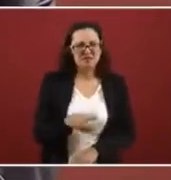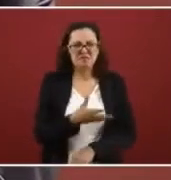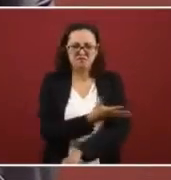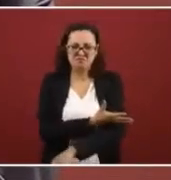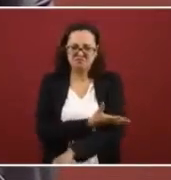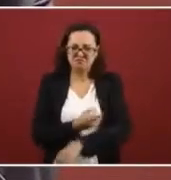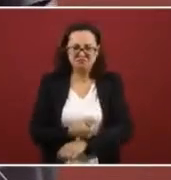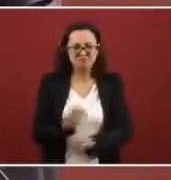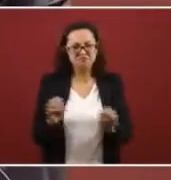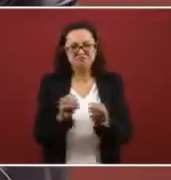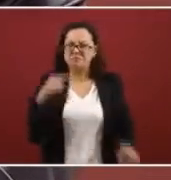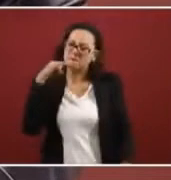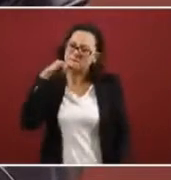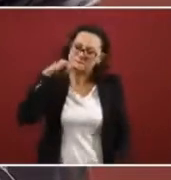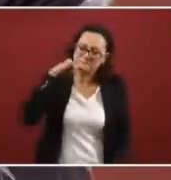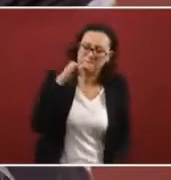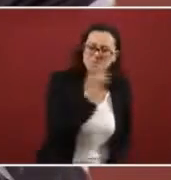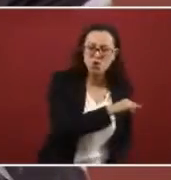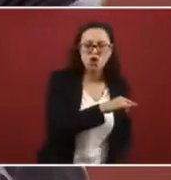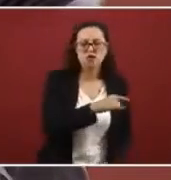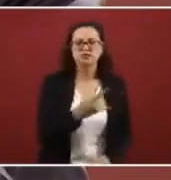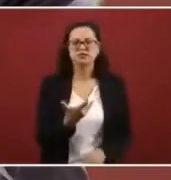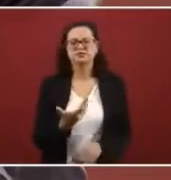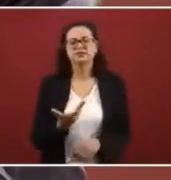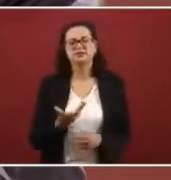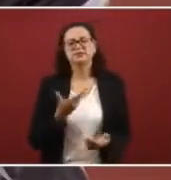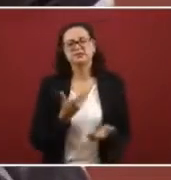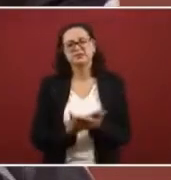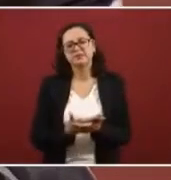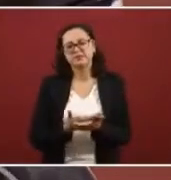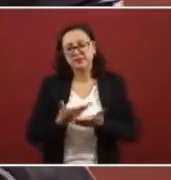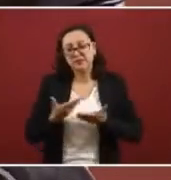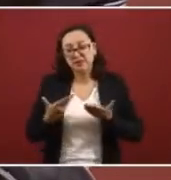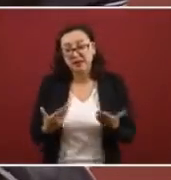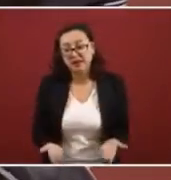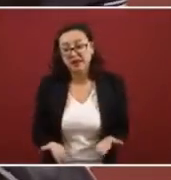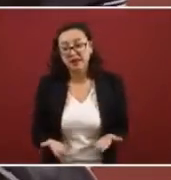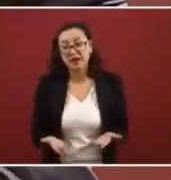doctrine. Entonces, ahora, so therefore, now,